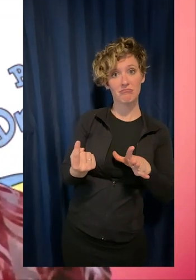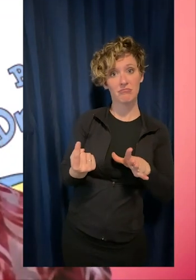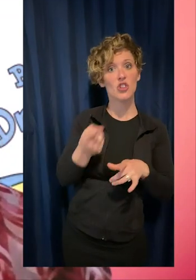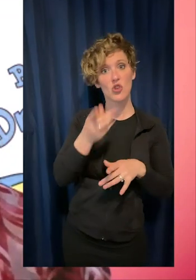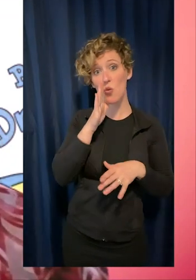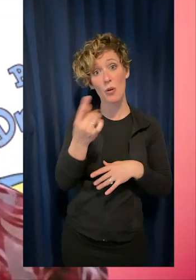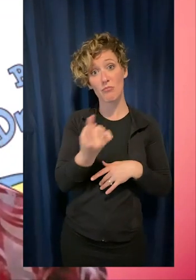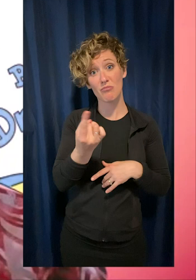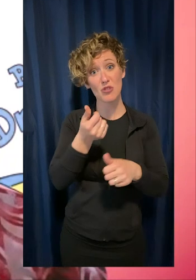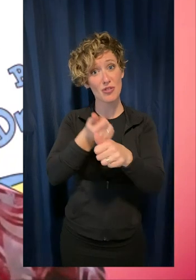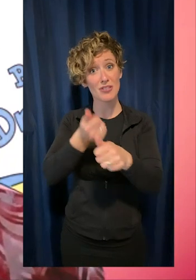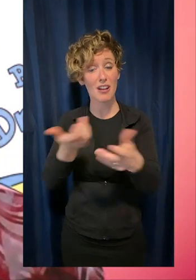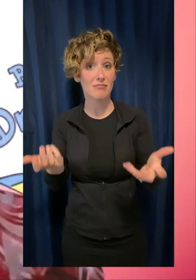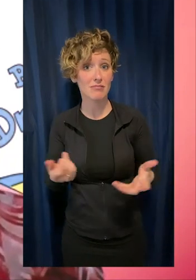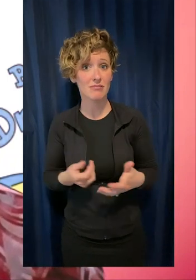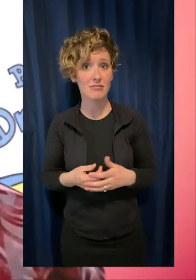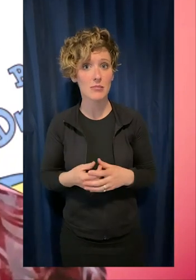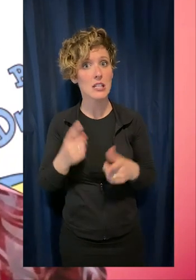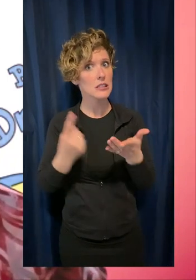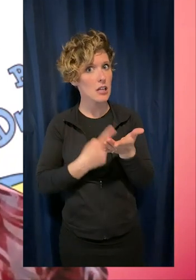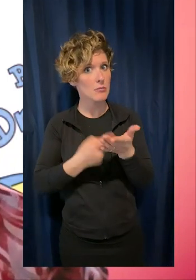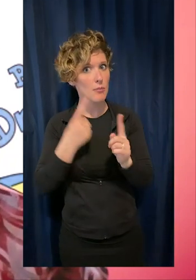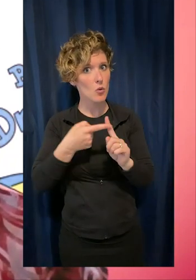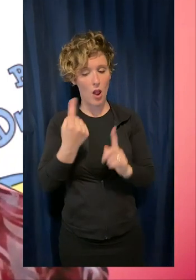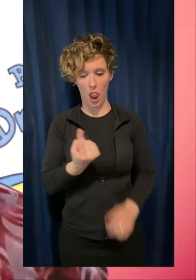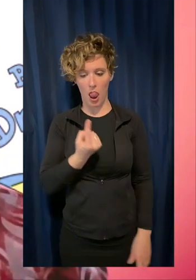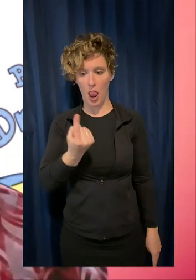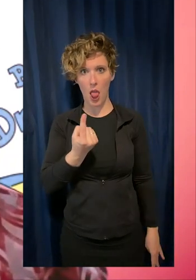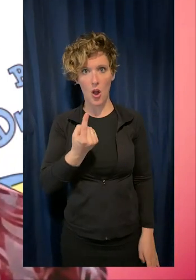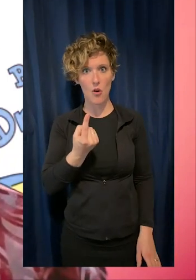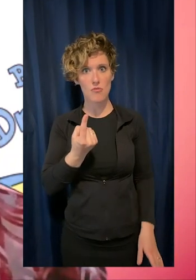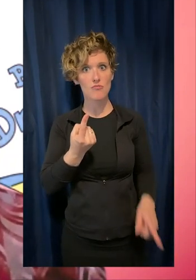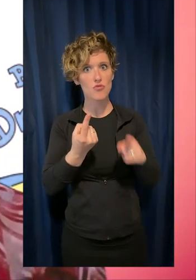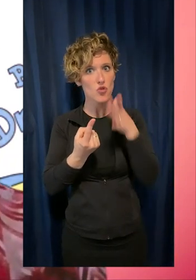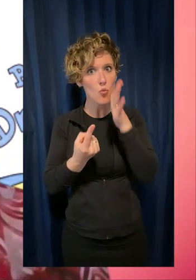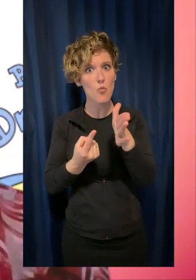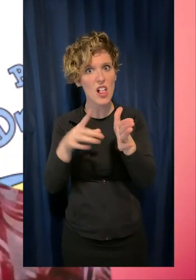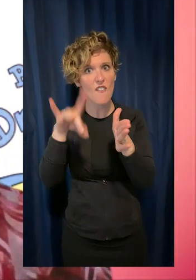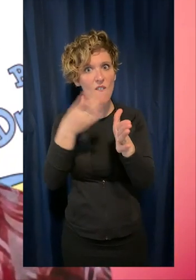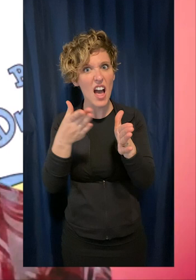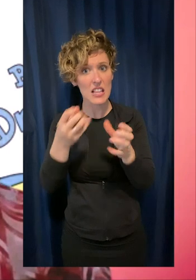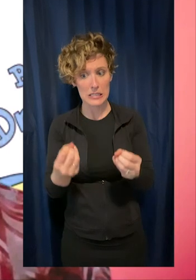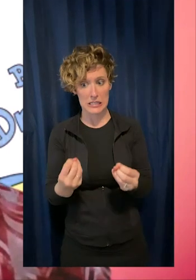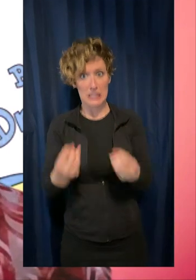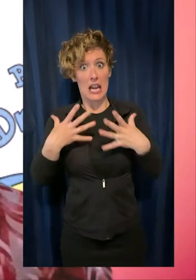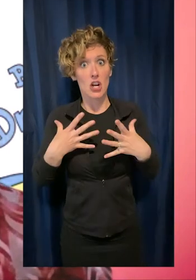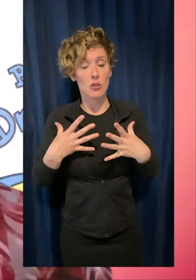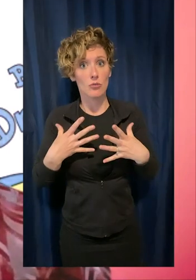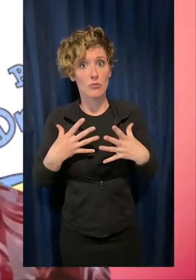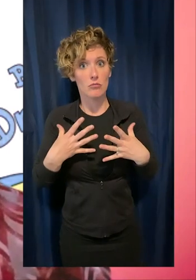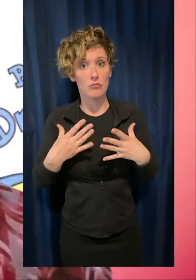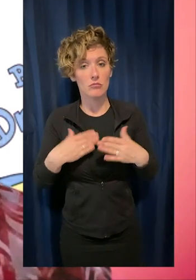you're alone, there's a very good chance you'll meet things that scare you right out of your pants. There are some down the